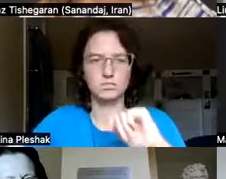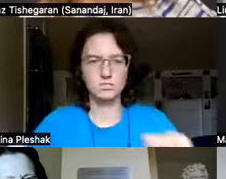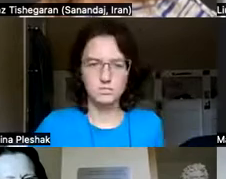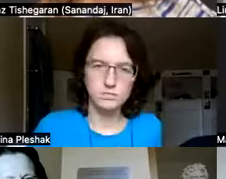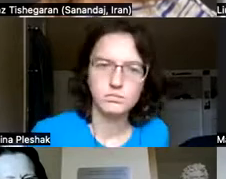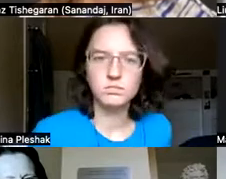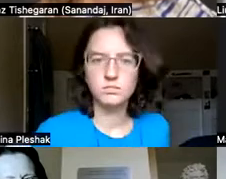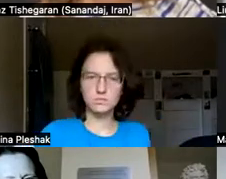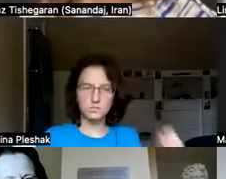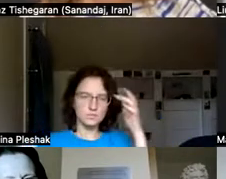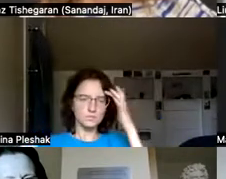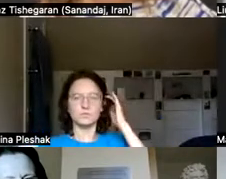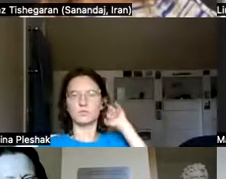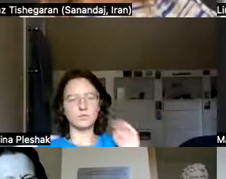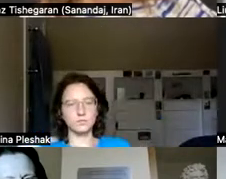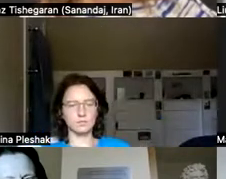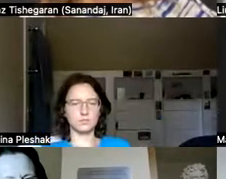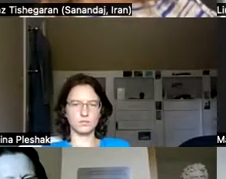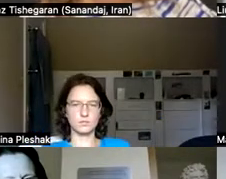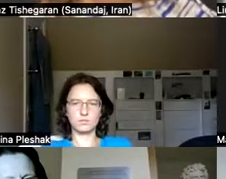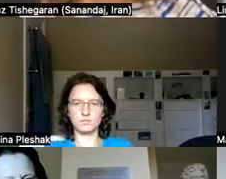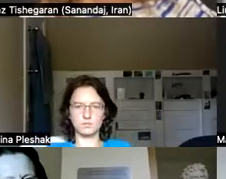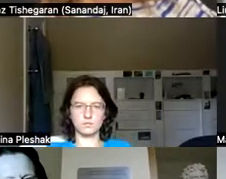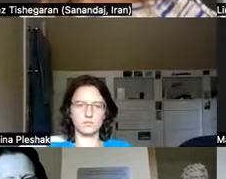the topic, so it was really eye-opening.